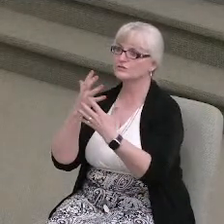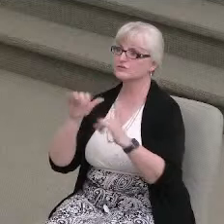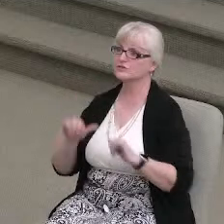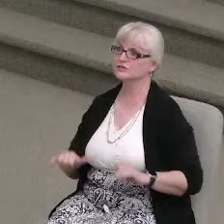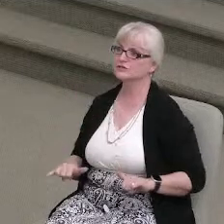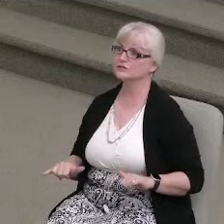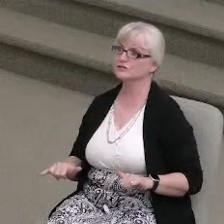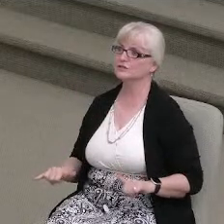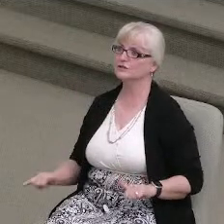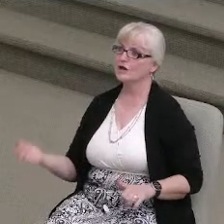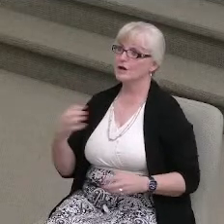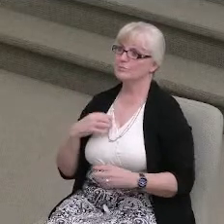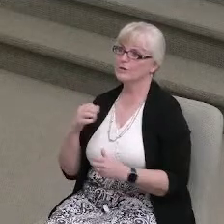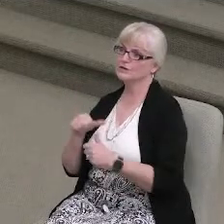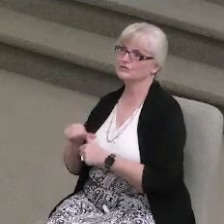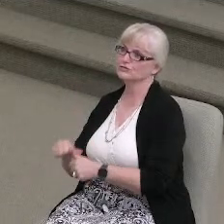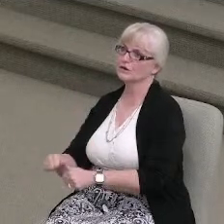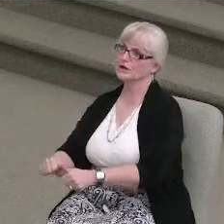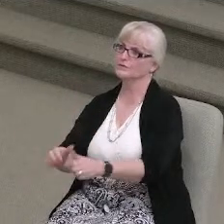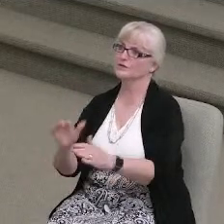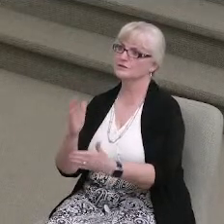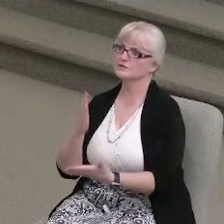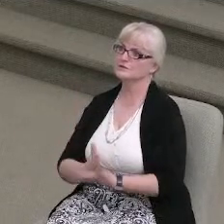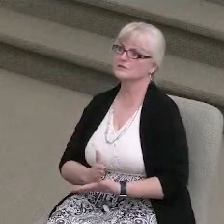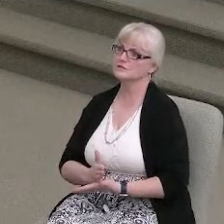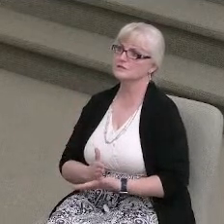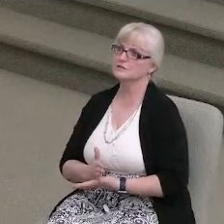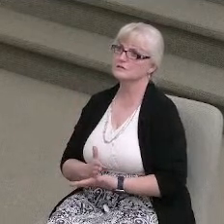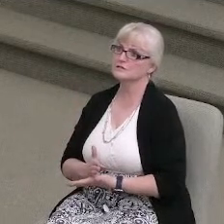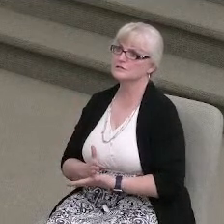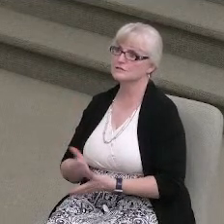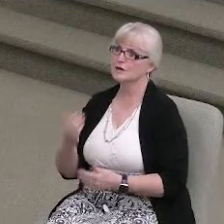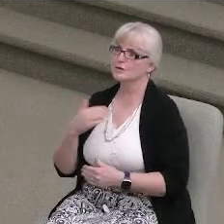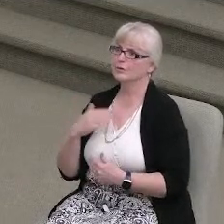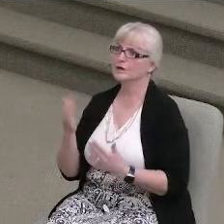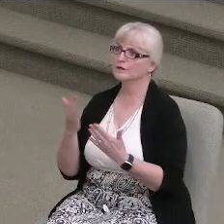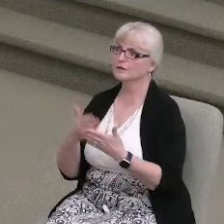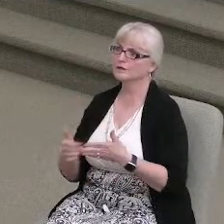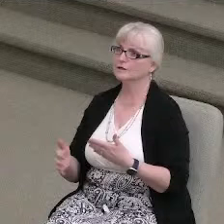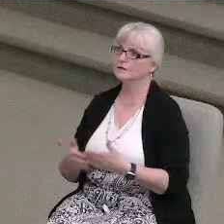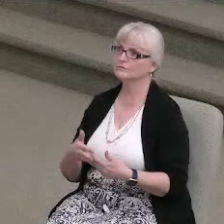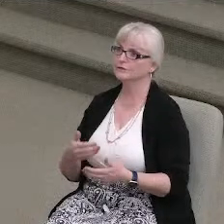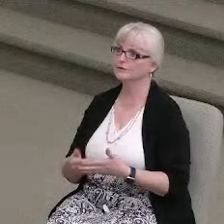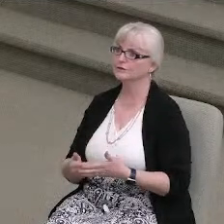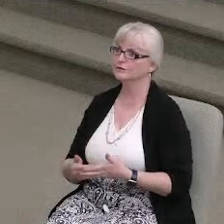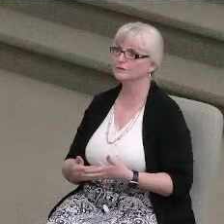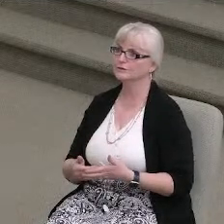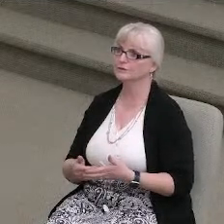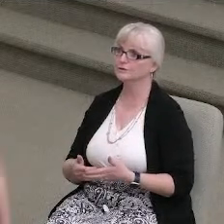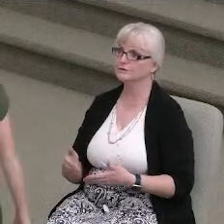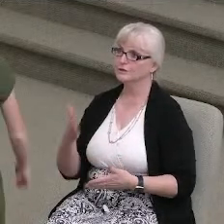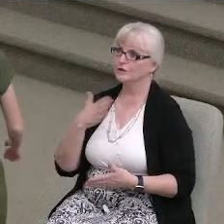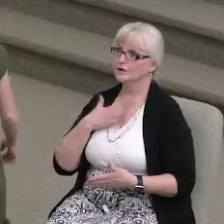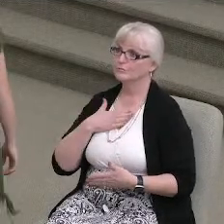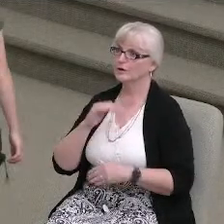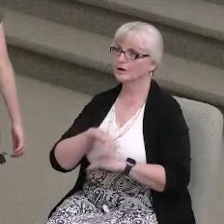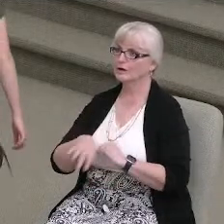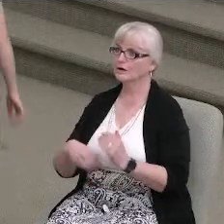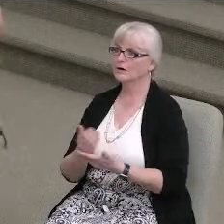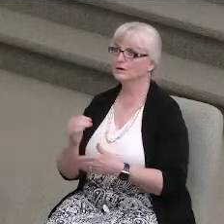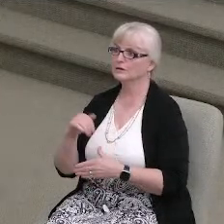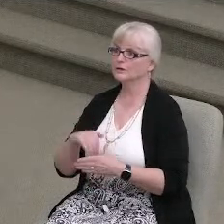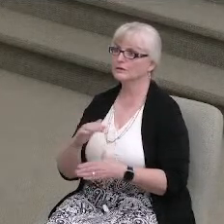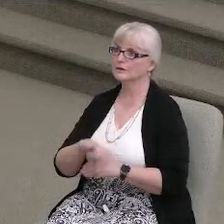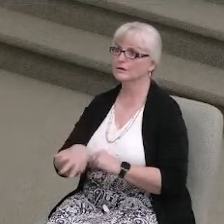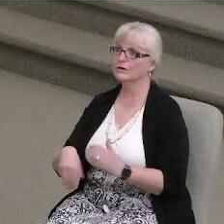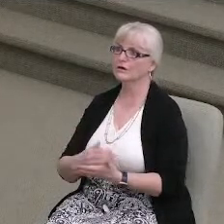are stilled, when striving cease. My comforter, my